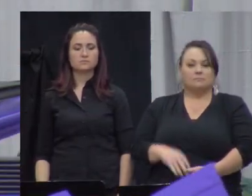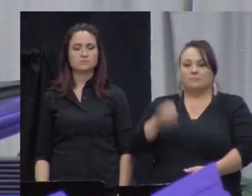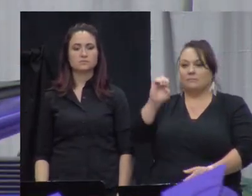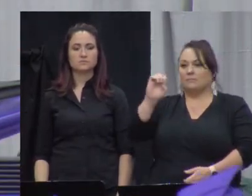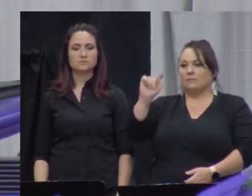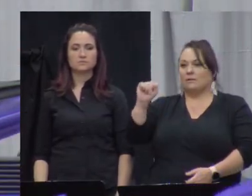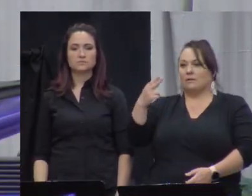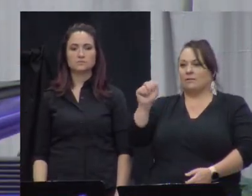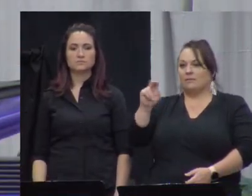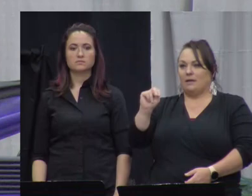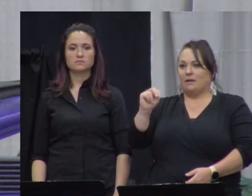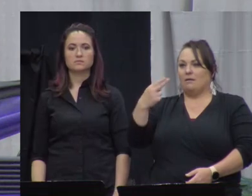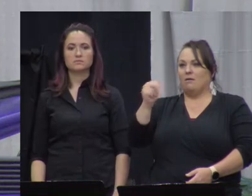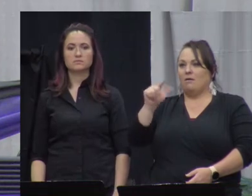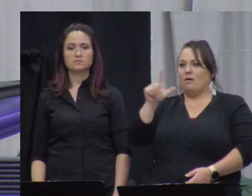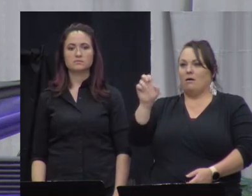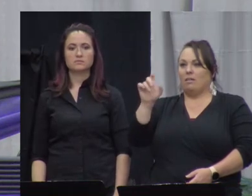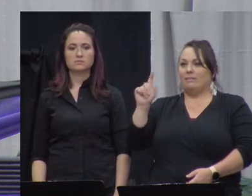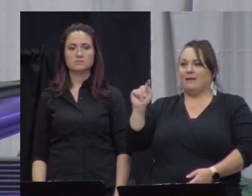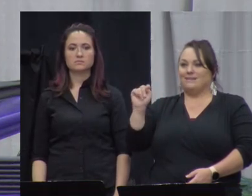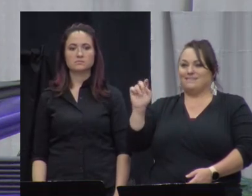Ethan Hollett.